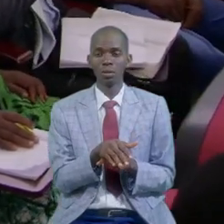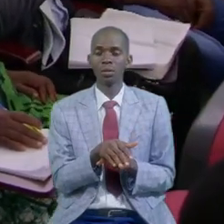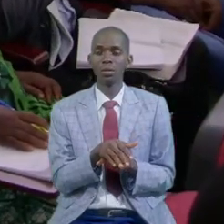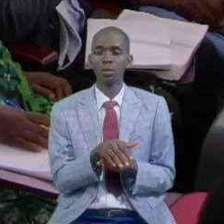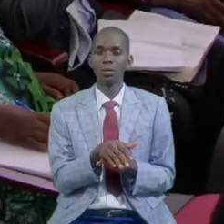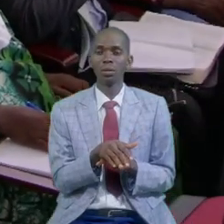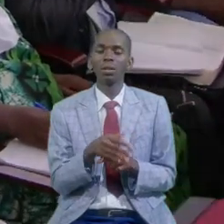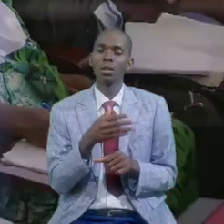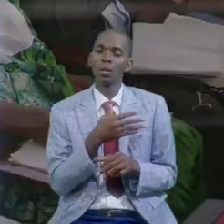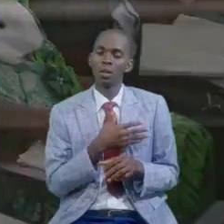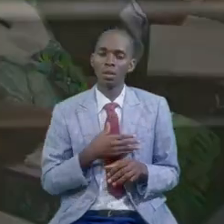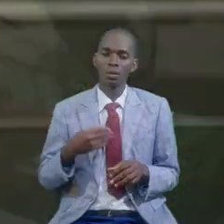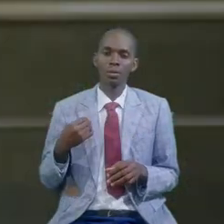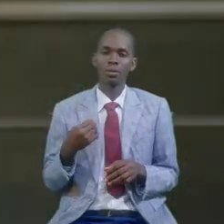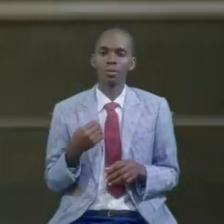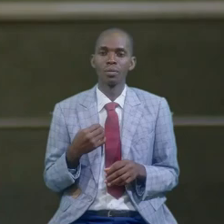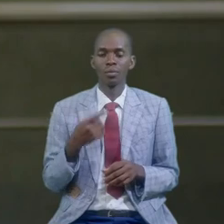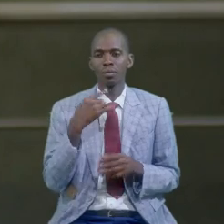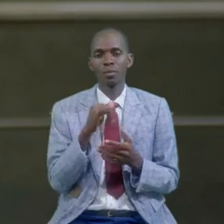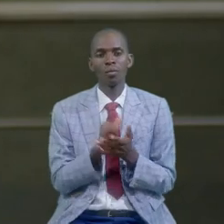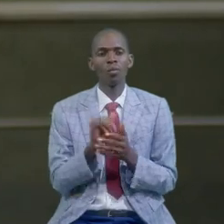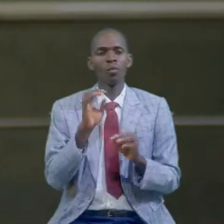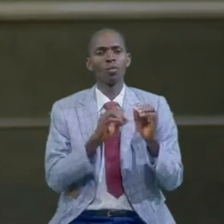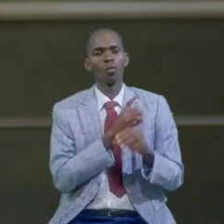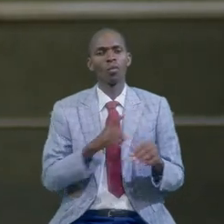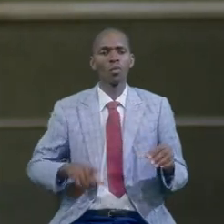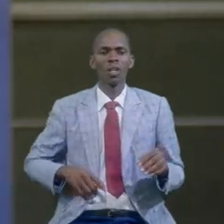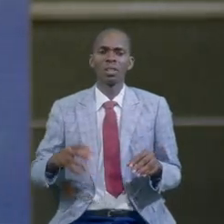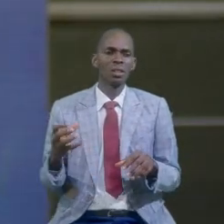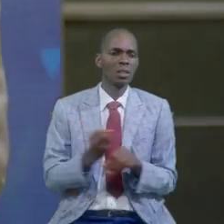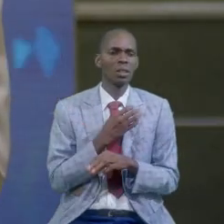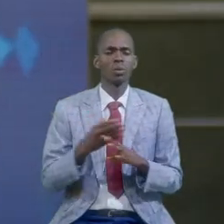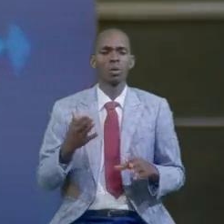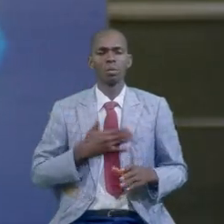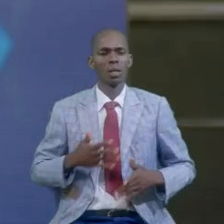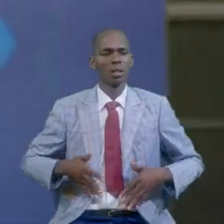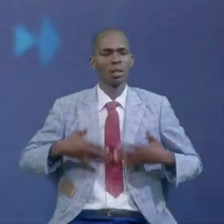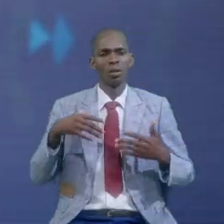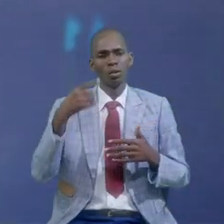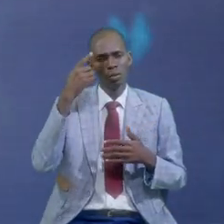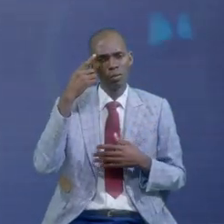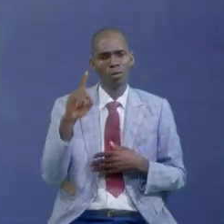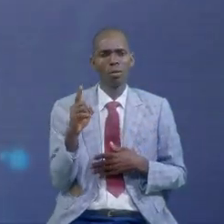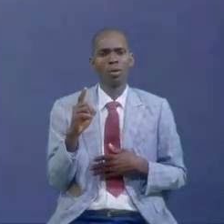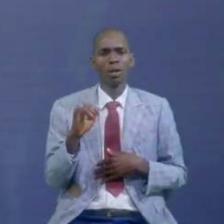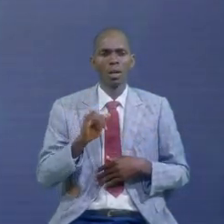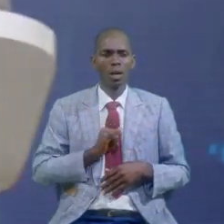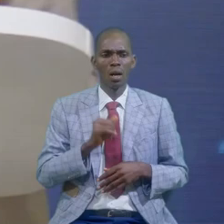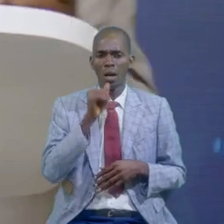and then, O Lord, take away my life, for I am not